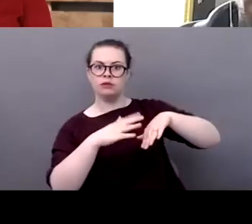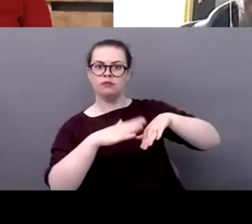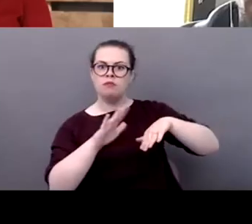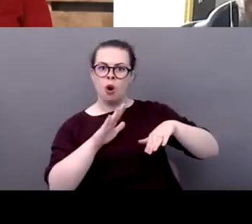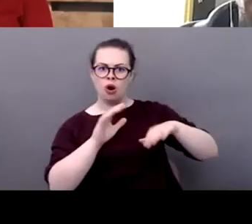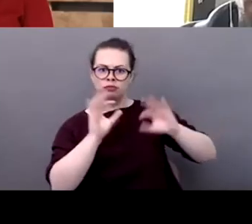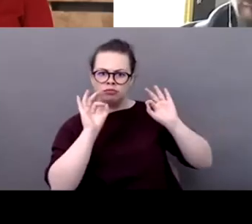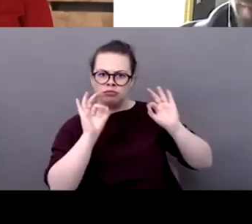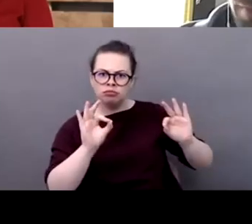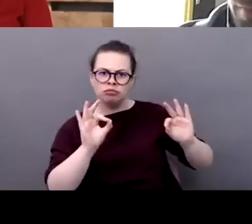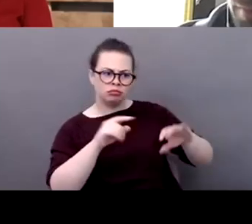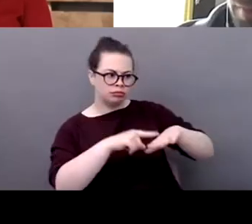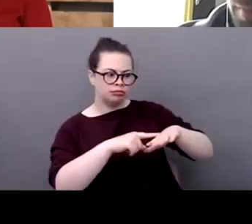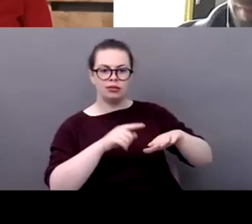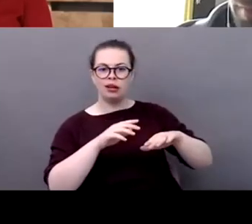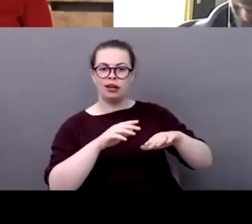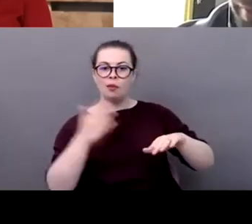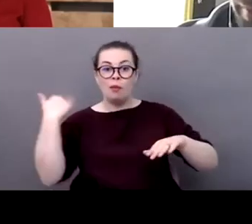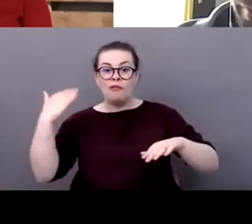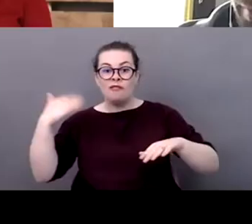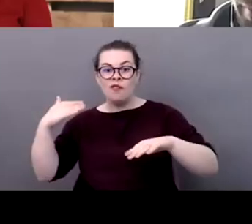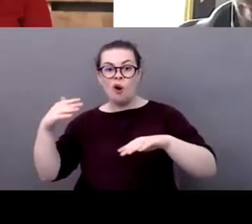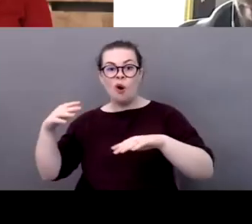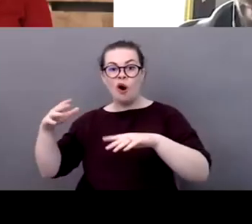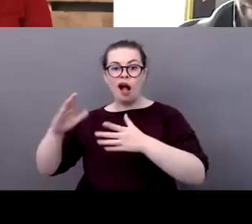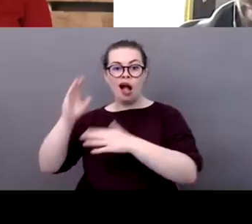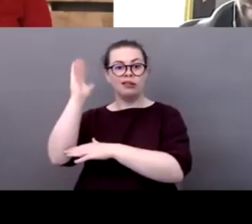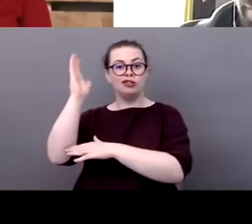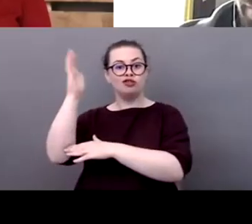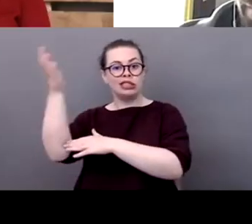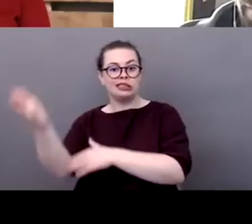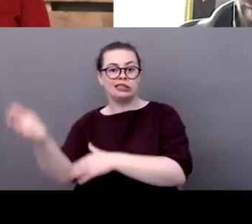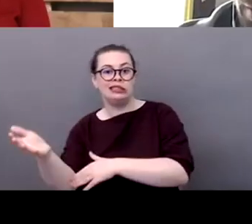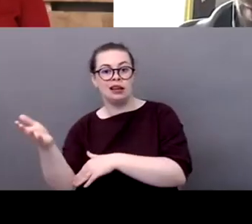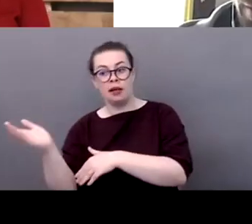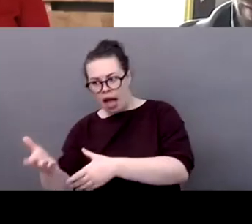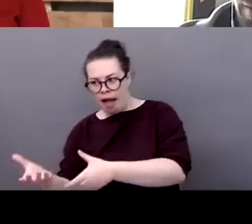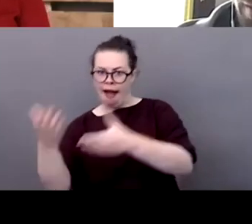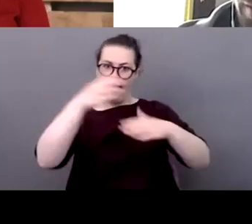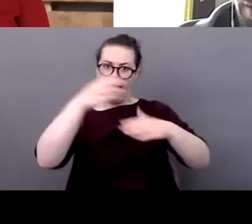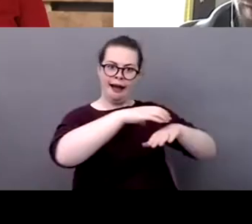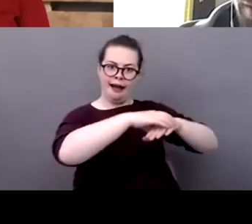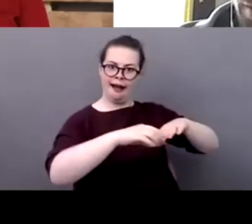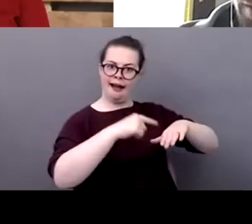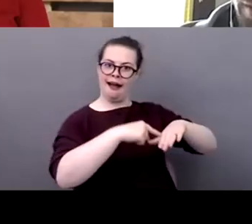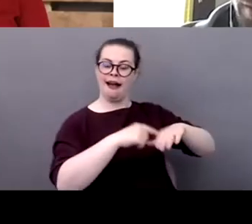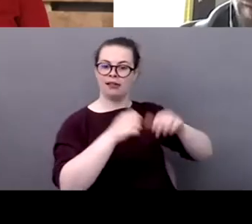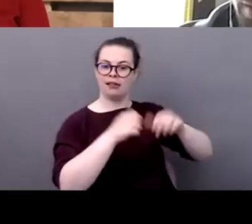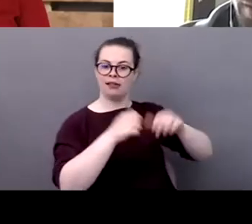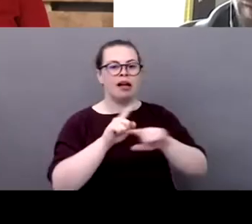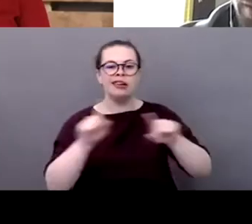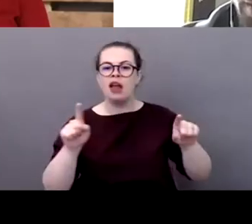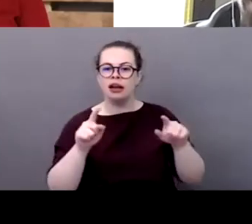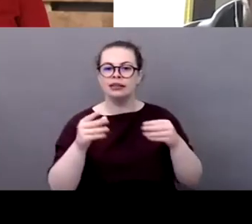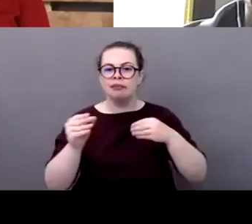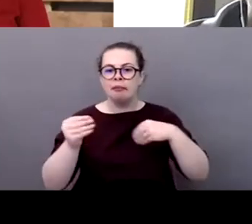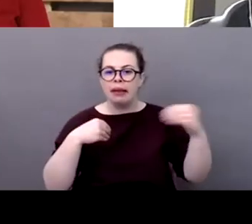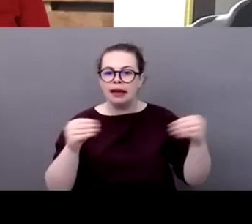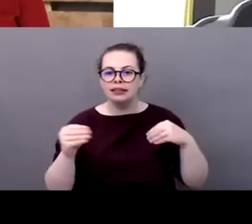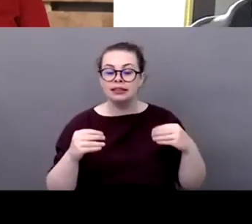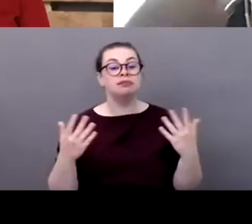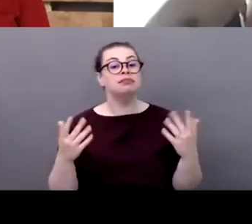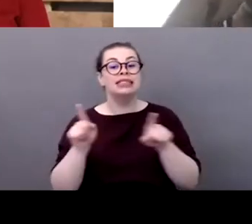products we use, we have companies like Finisterre, one of the first B corporations, surf corporate B Corps in